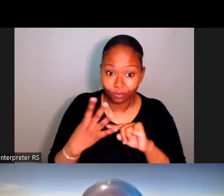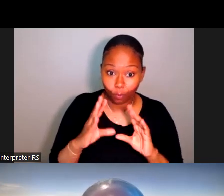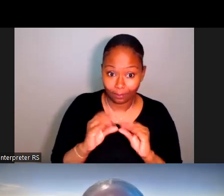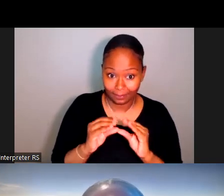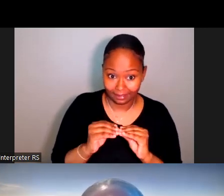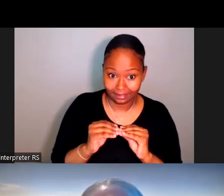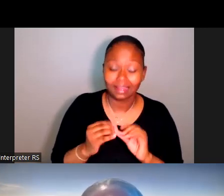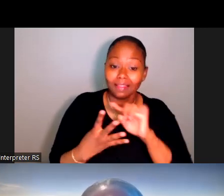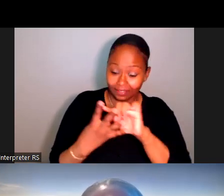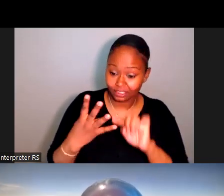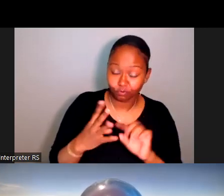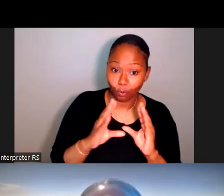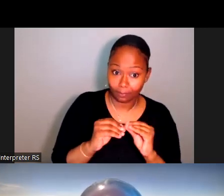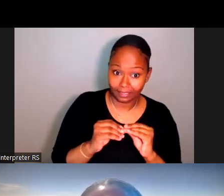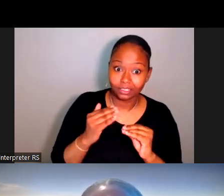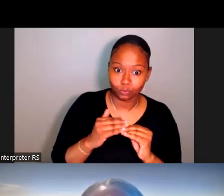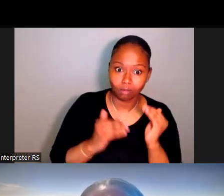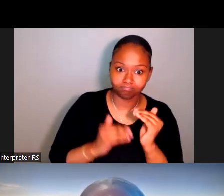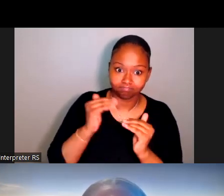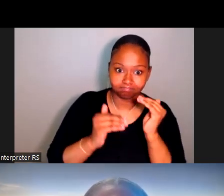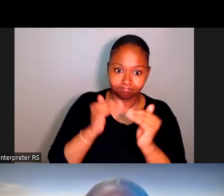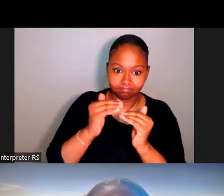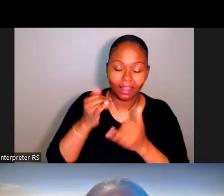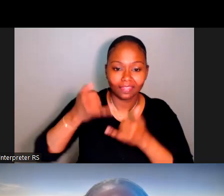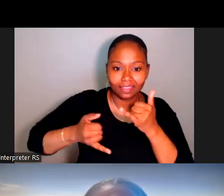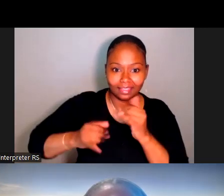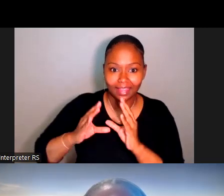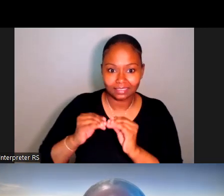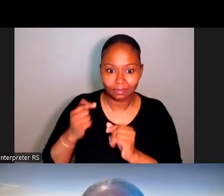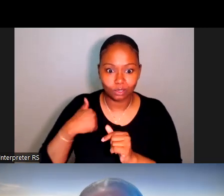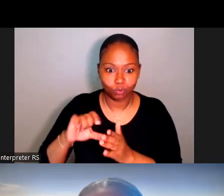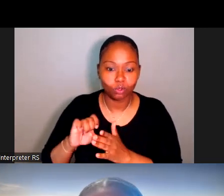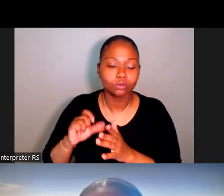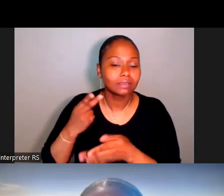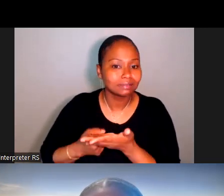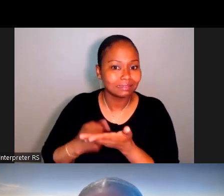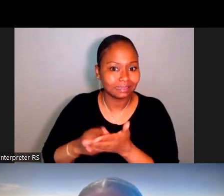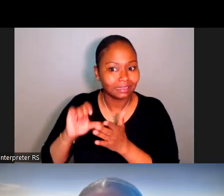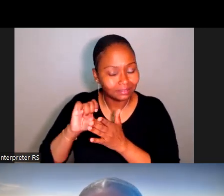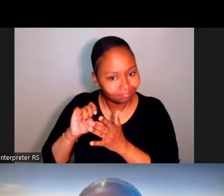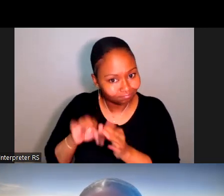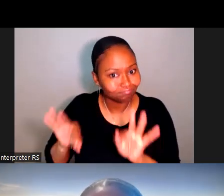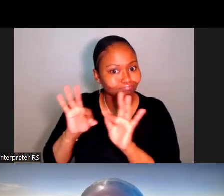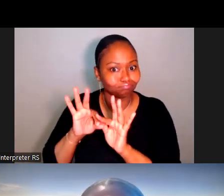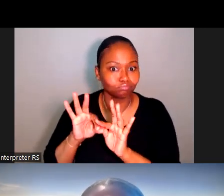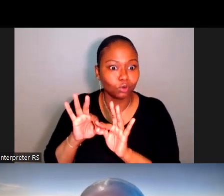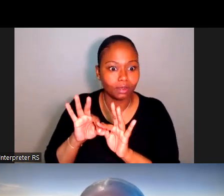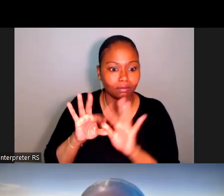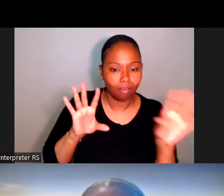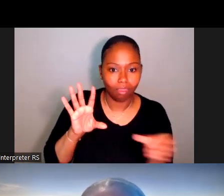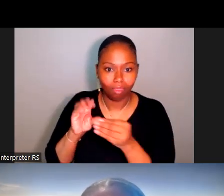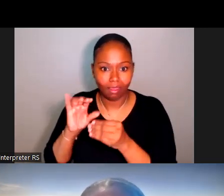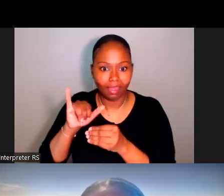other. In the last meeting, the work group discussed key elements that the work group's recommendations should contain.